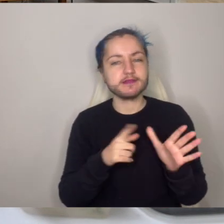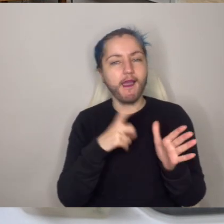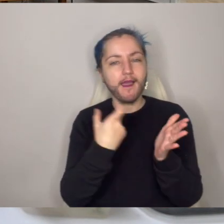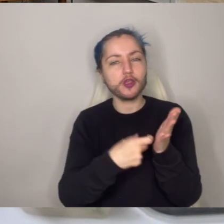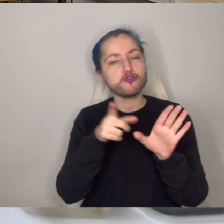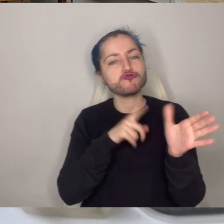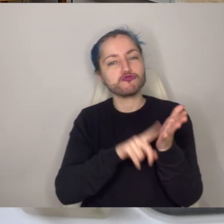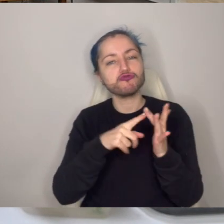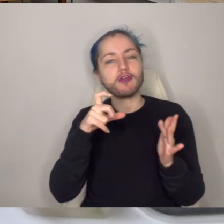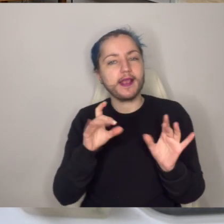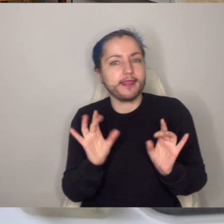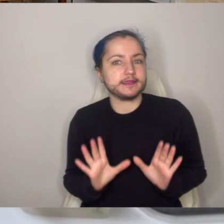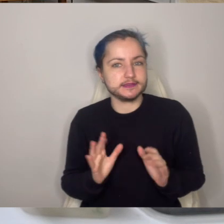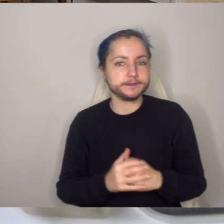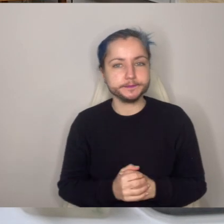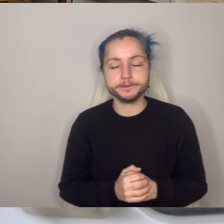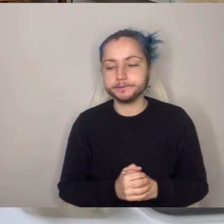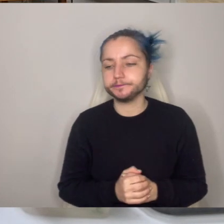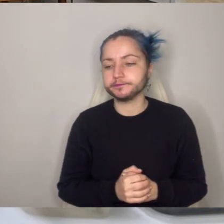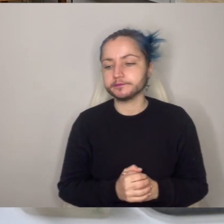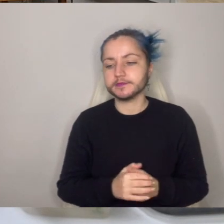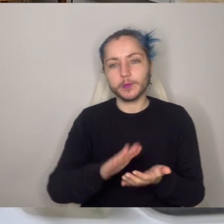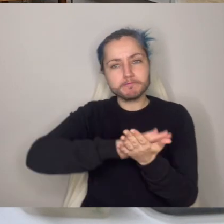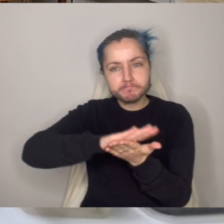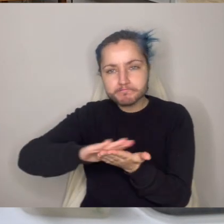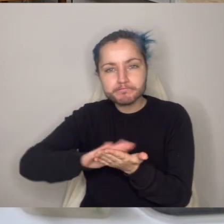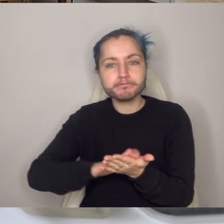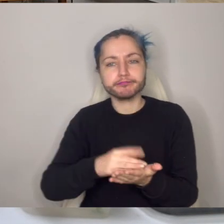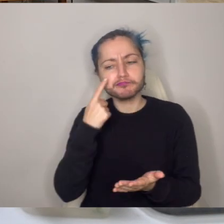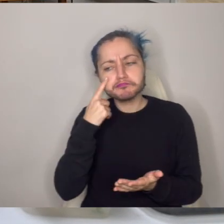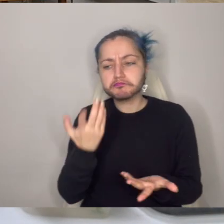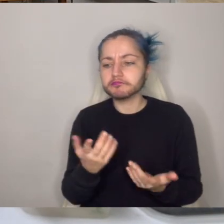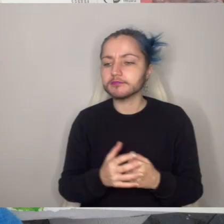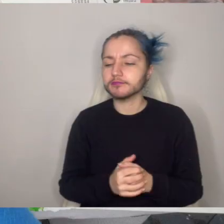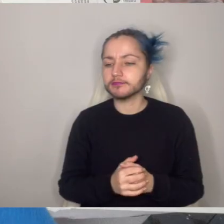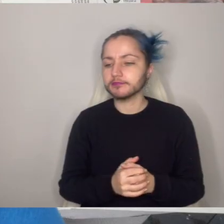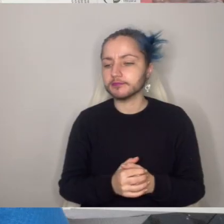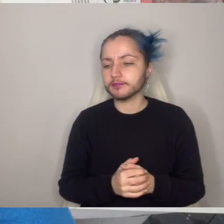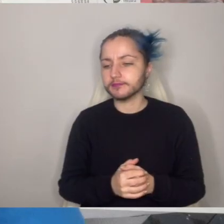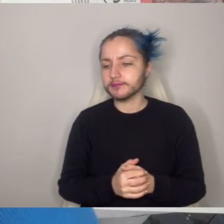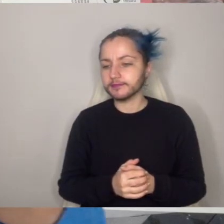just using the acrylic as it is, straight out of the tube. So there we go, let's see what we've got.